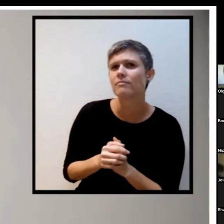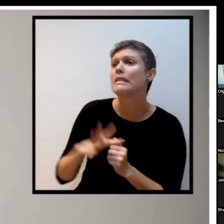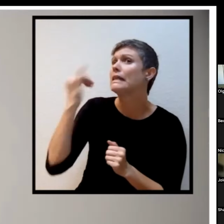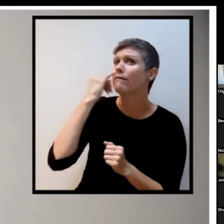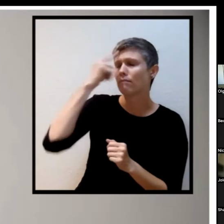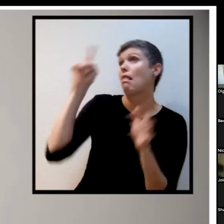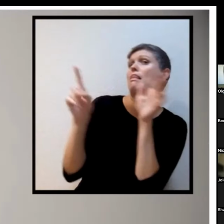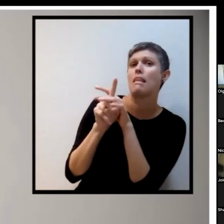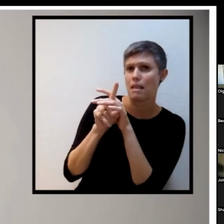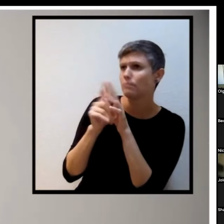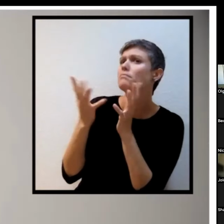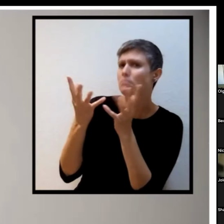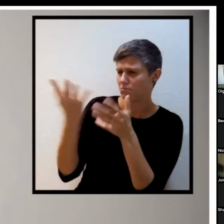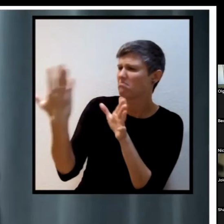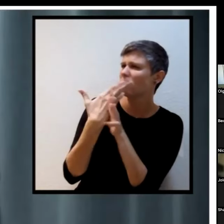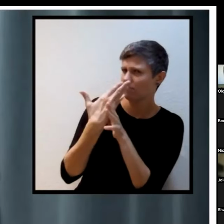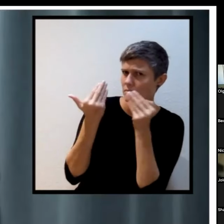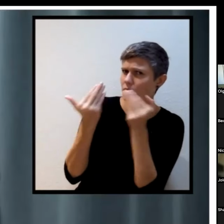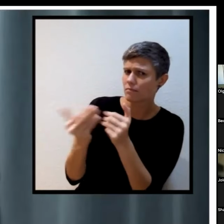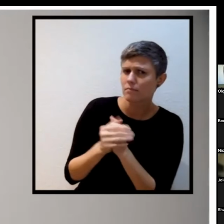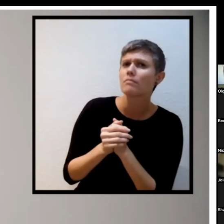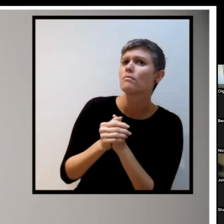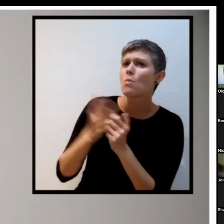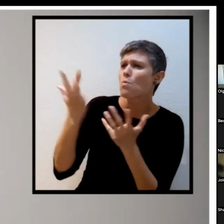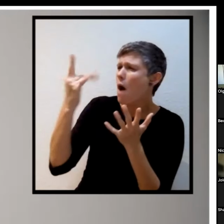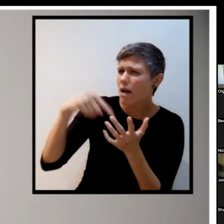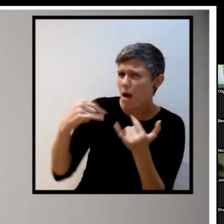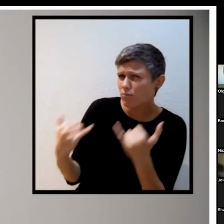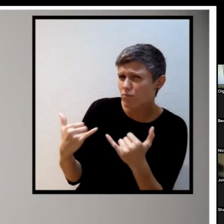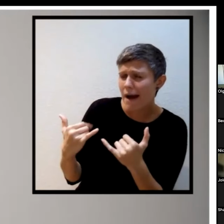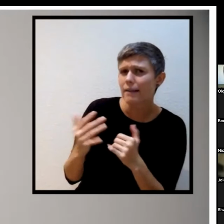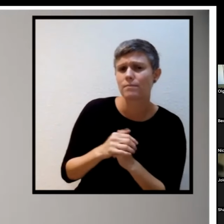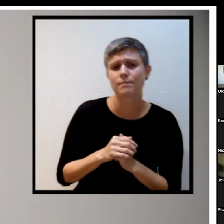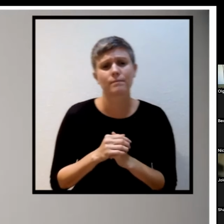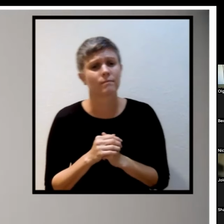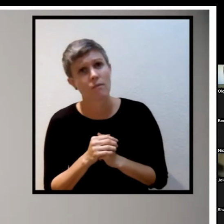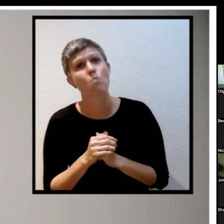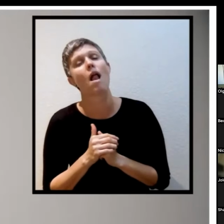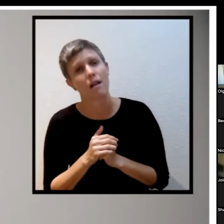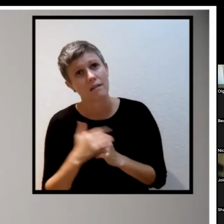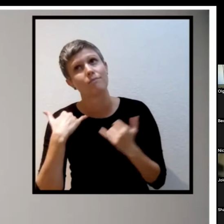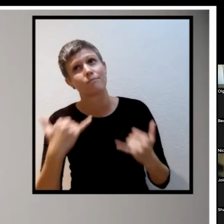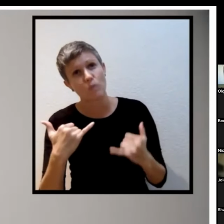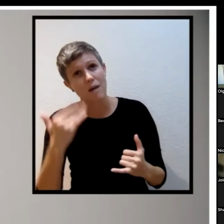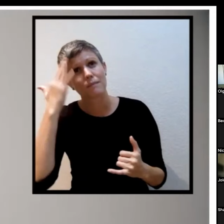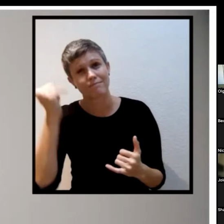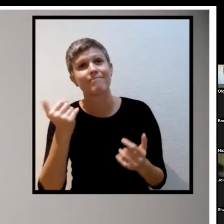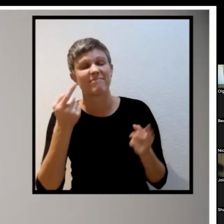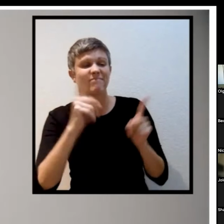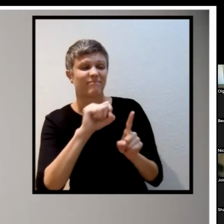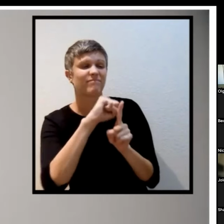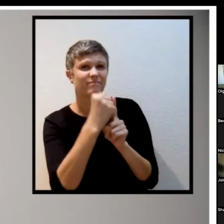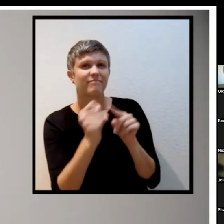while we're talking, just let me know. What brings you in today? Well, what brings me in today is I had an incident